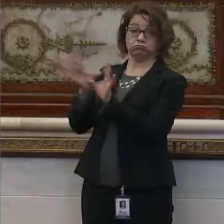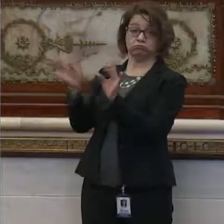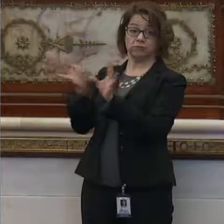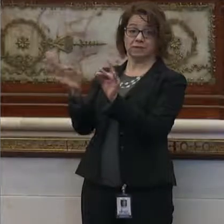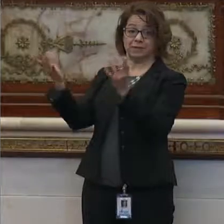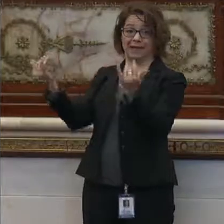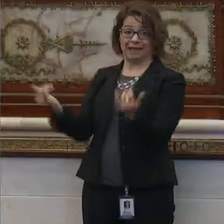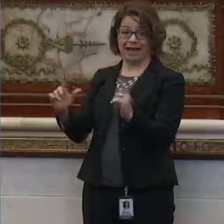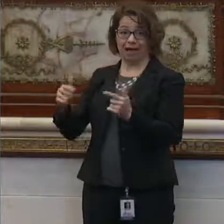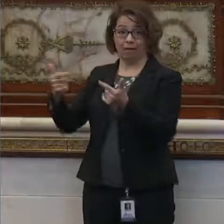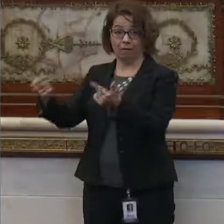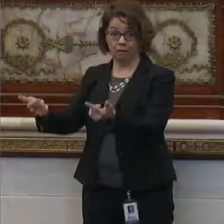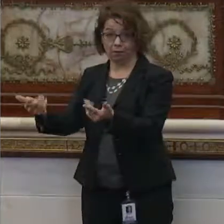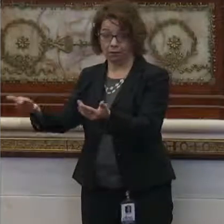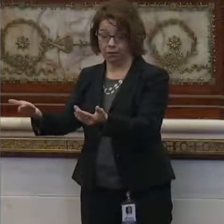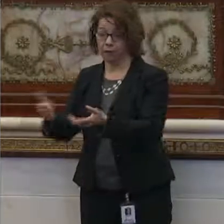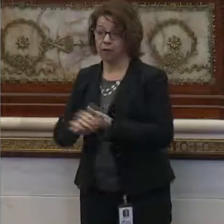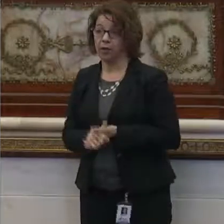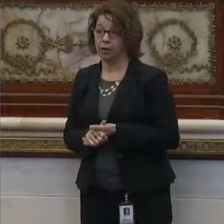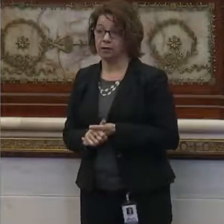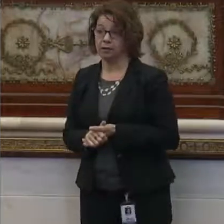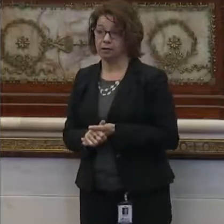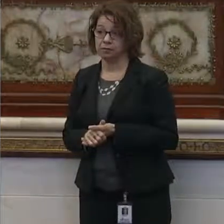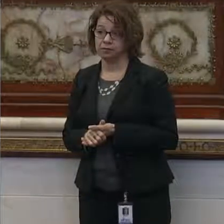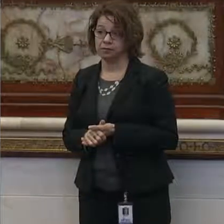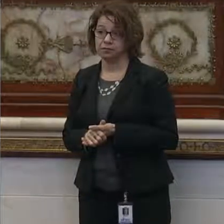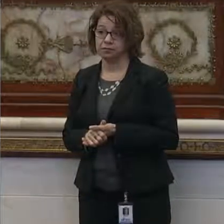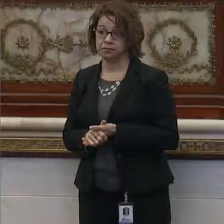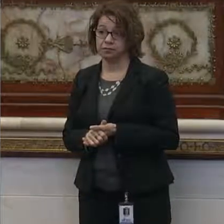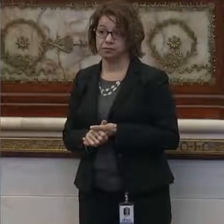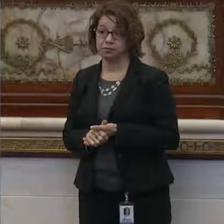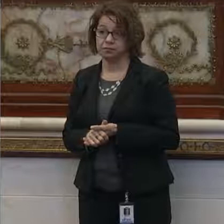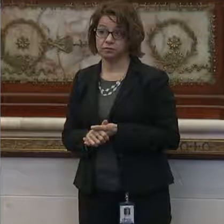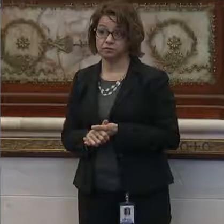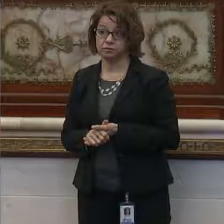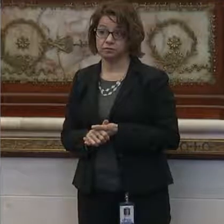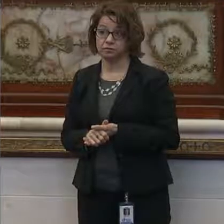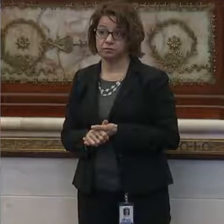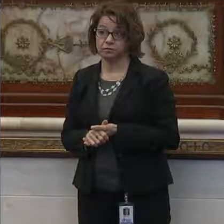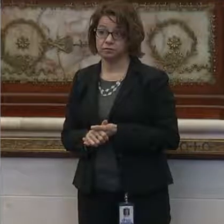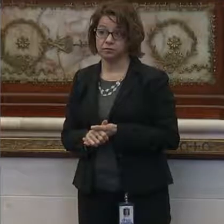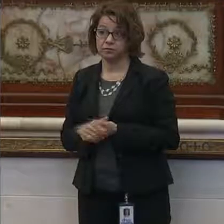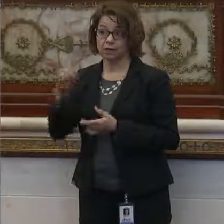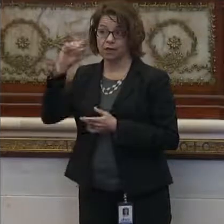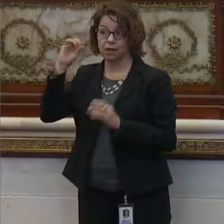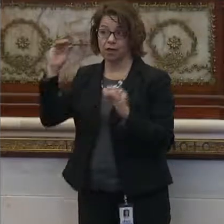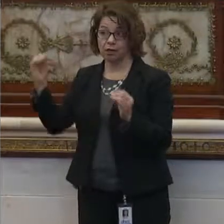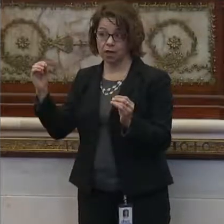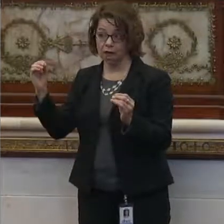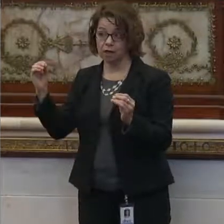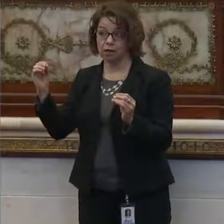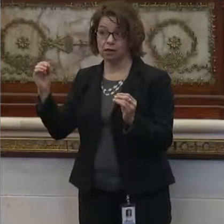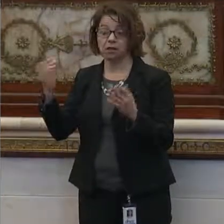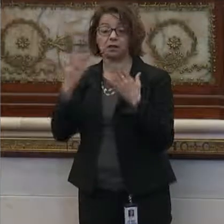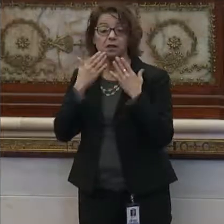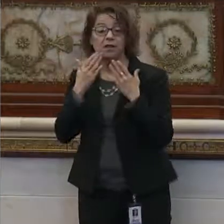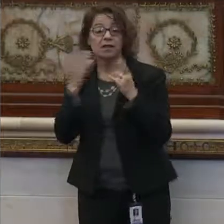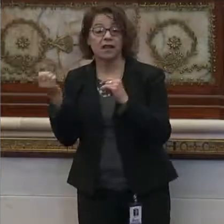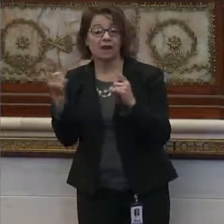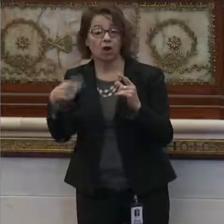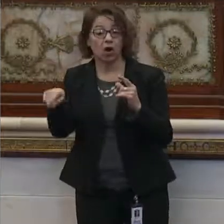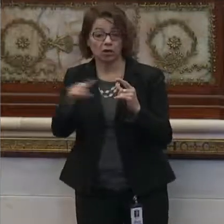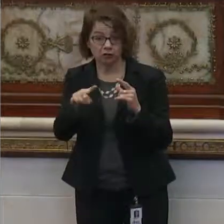at this point. And hearing none, I want to thank all the panels and witnesses for